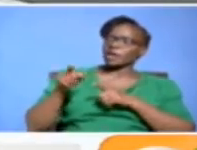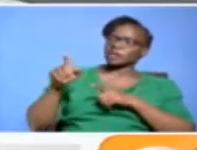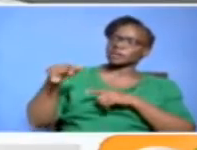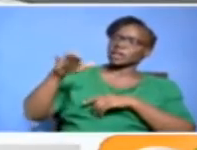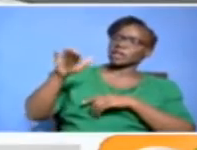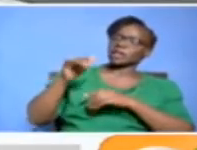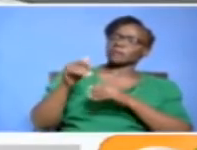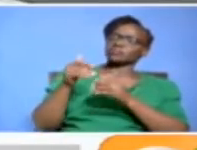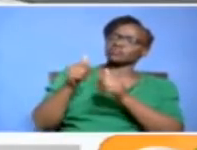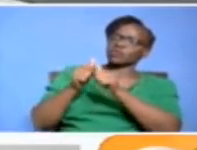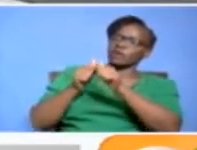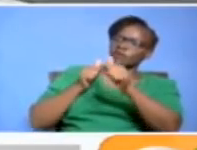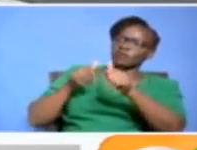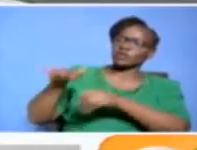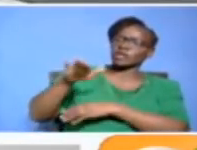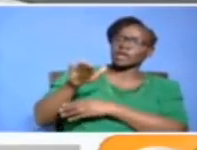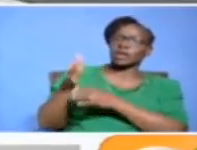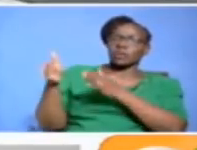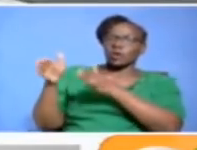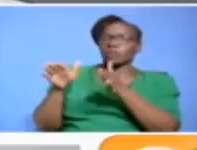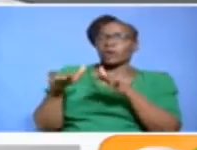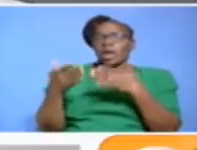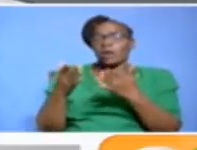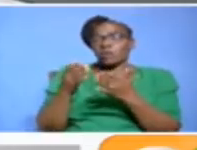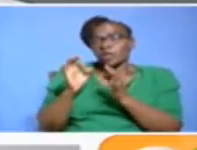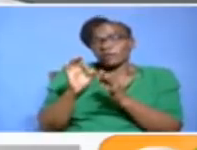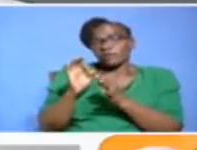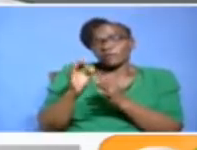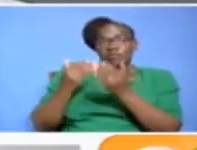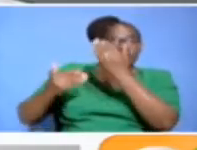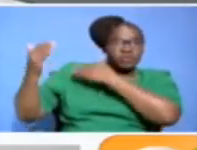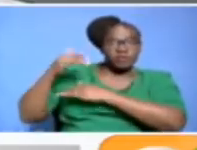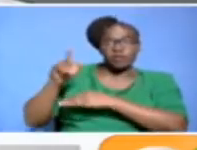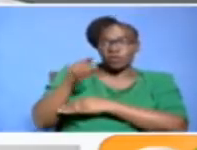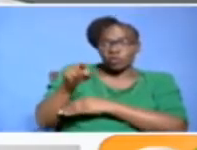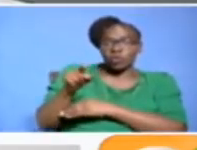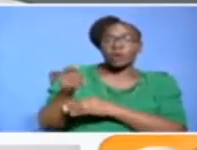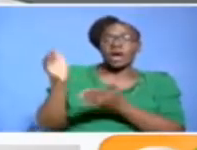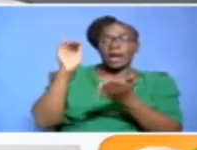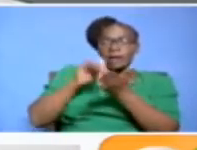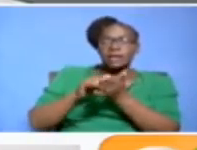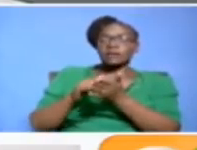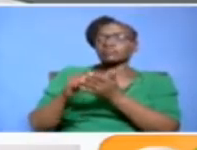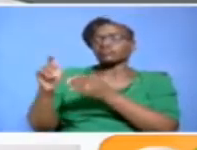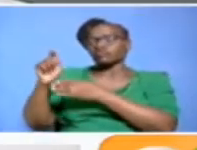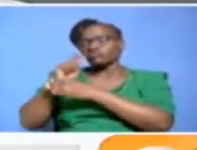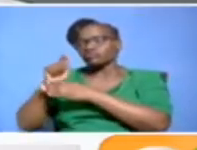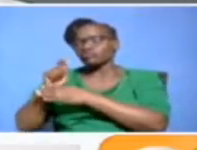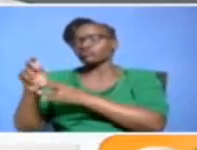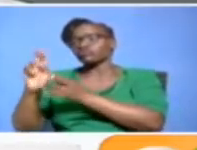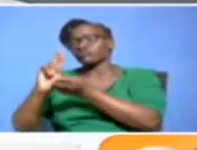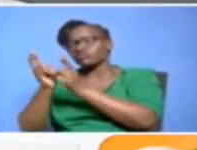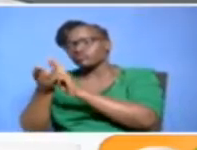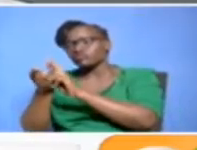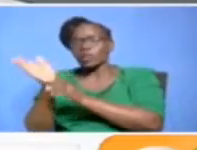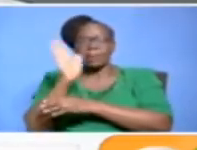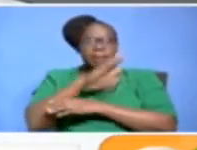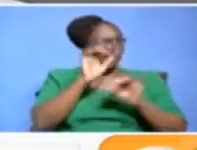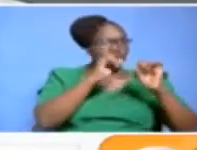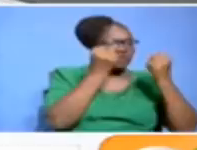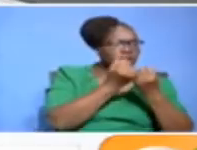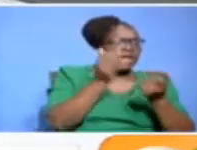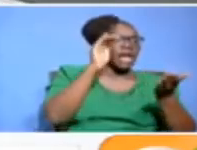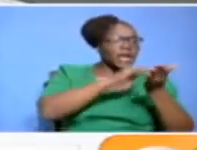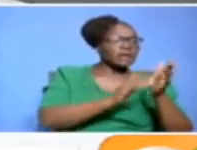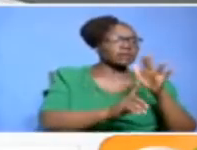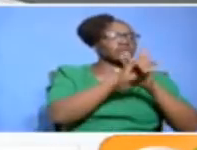measures? Because if they're a past offender, they've gone through the rehab process, they're brought back and right back to the same environment that they